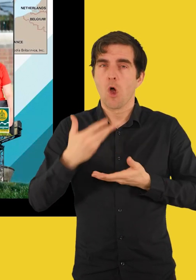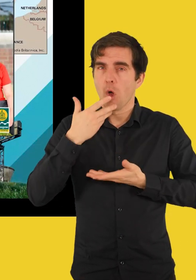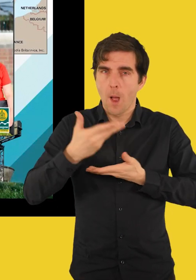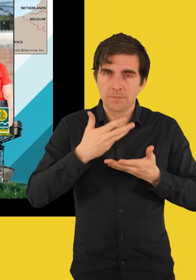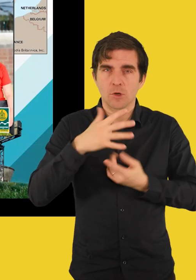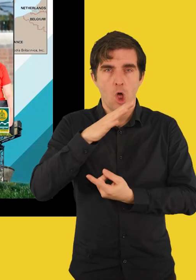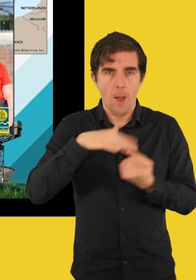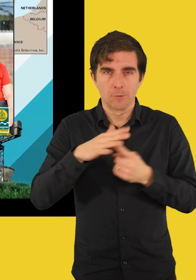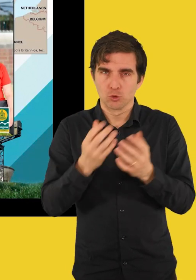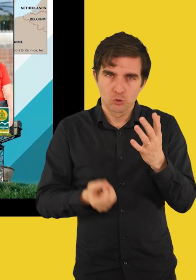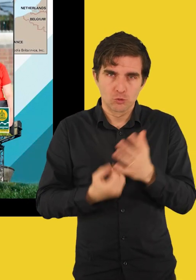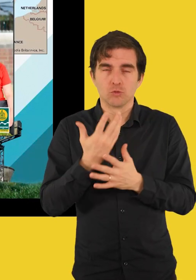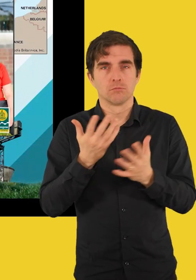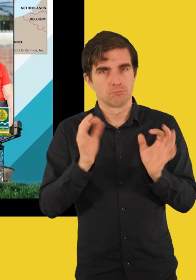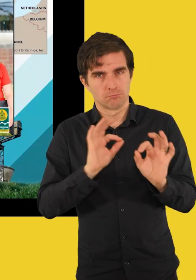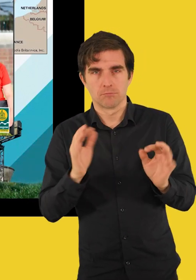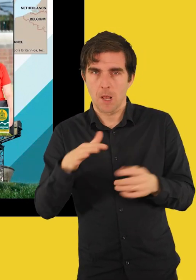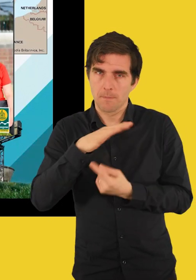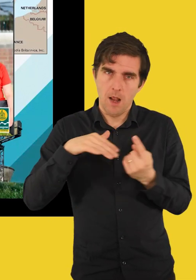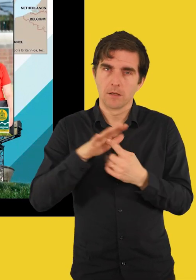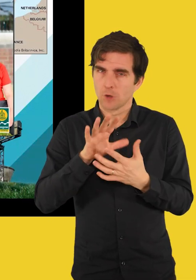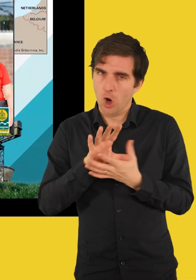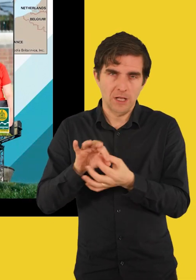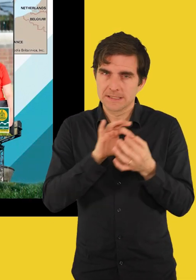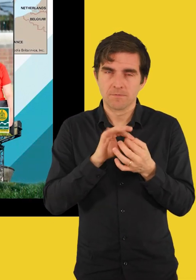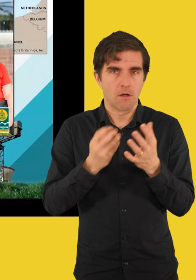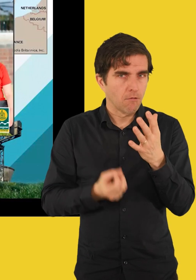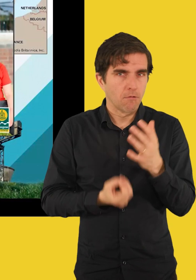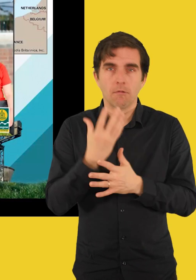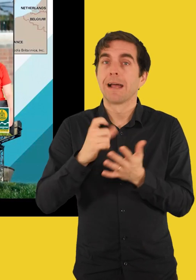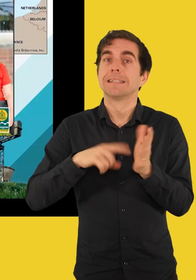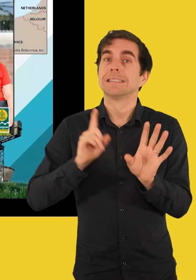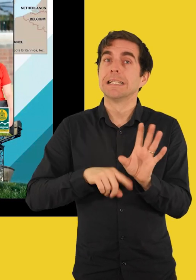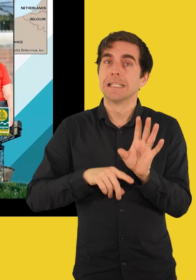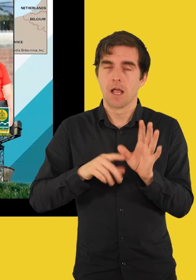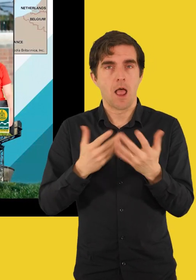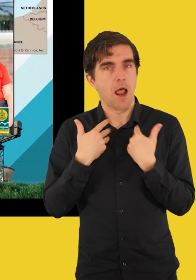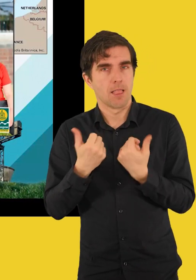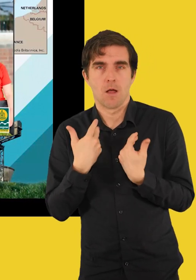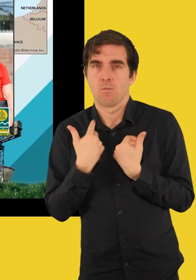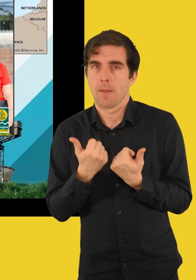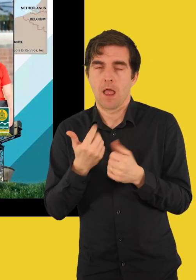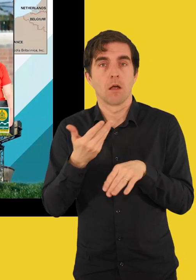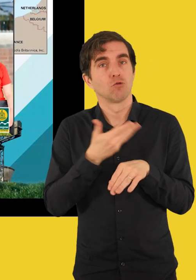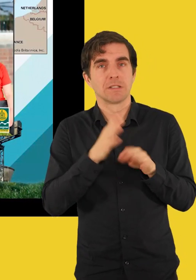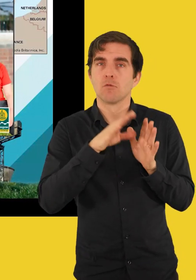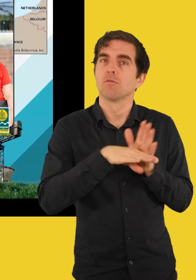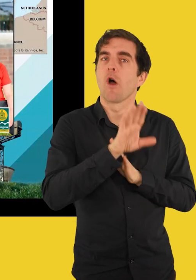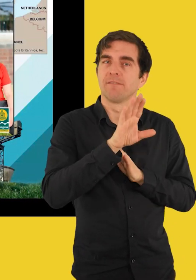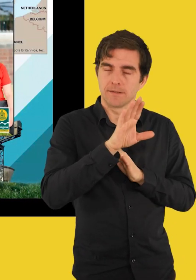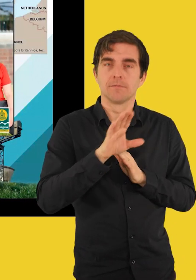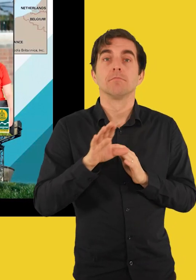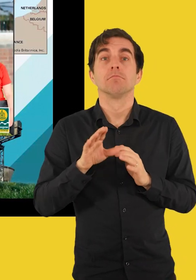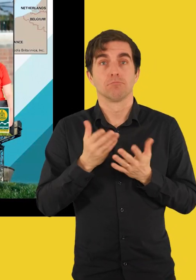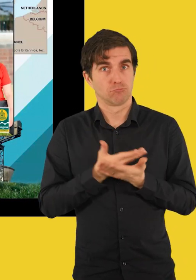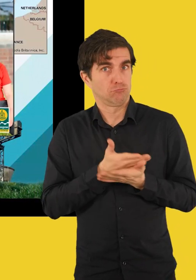communication and community empowerment, just and inclusive place, a well-connected and thriving city, health and well-being, and a green recovery. So it's